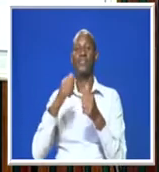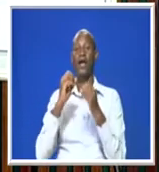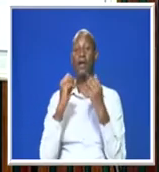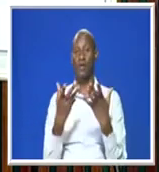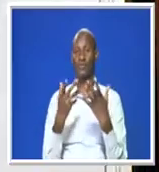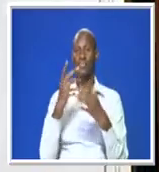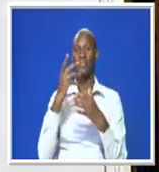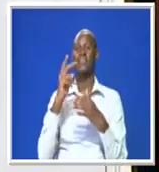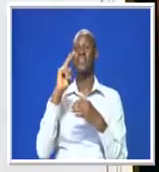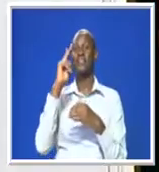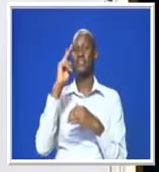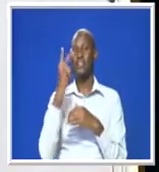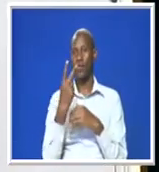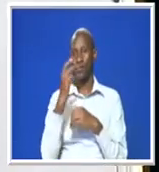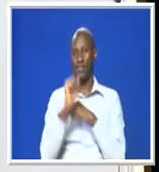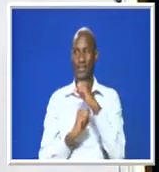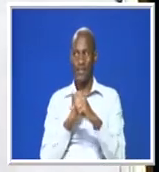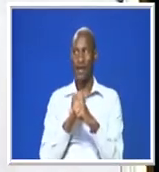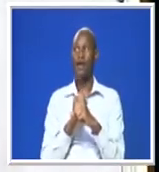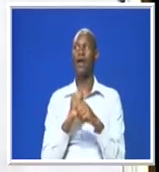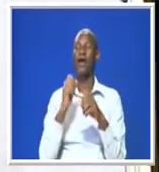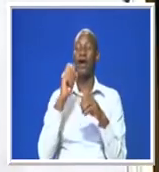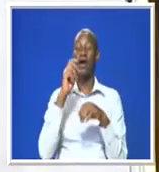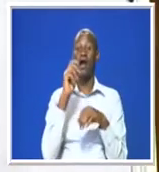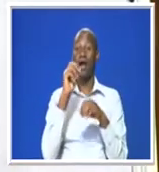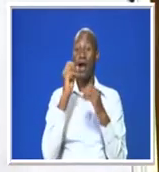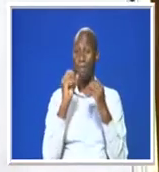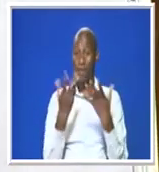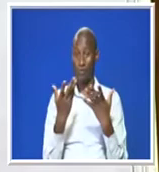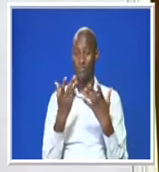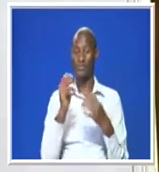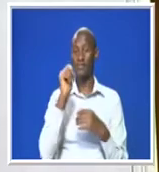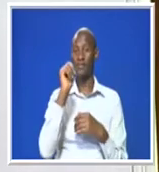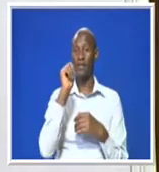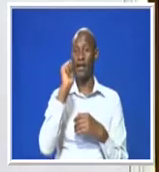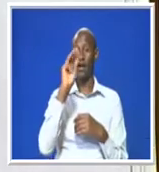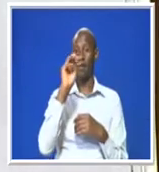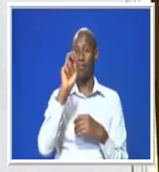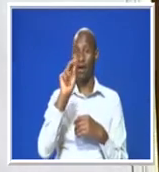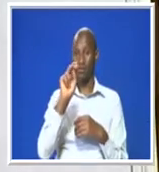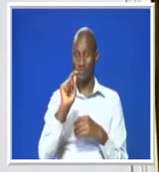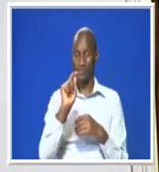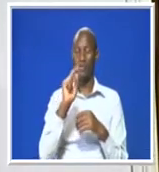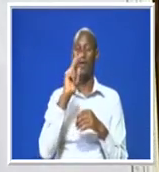usual, amount is principal plus interest. So what is the amount at the